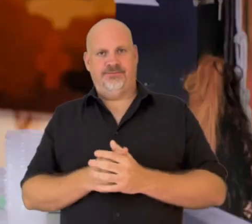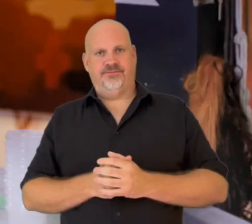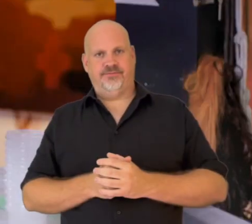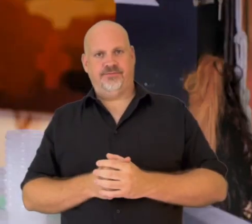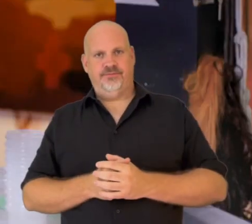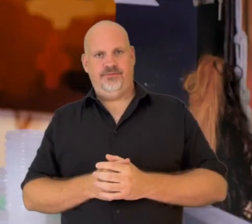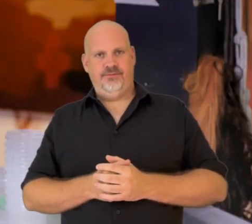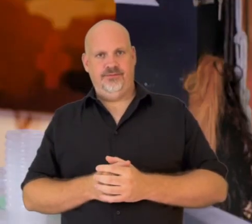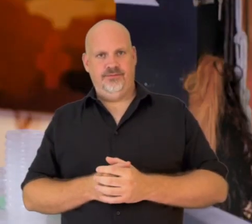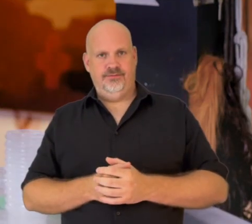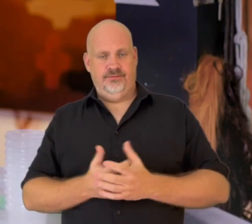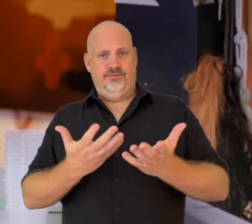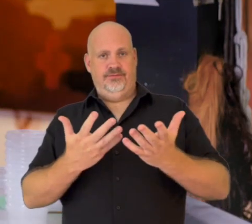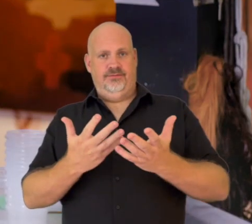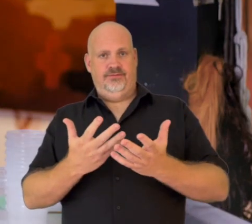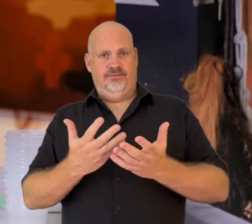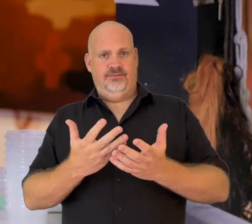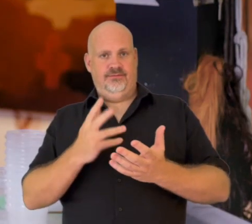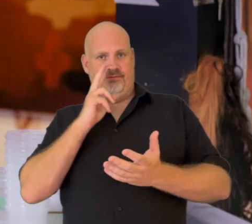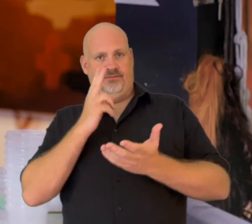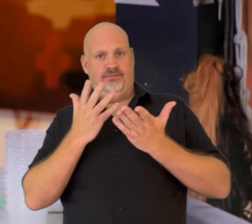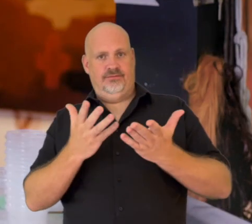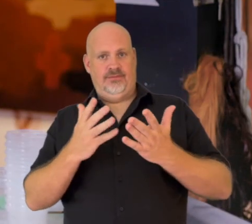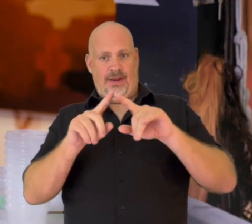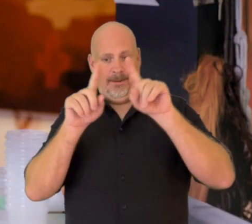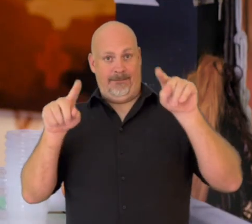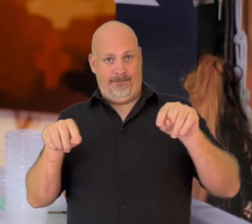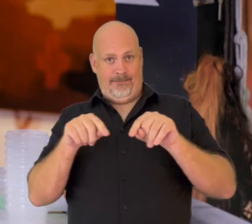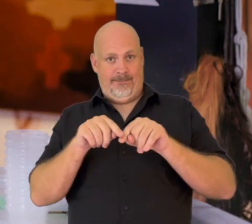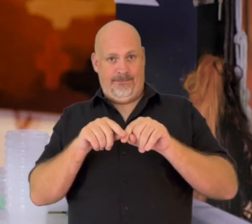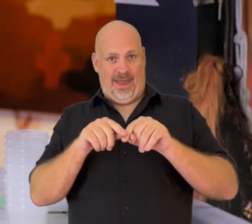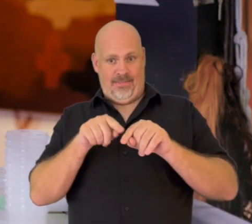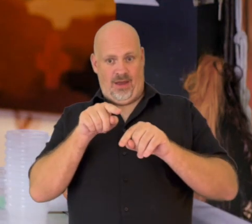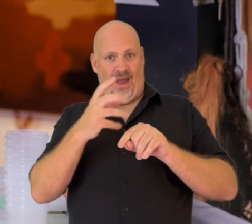so that you end up with a piece of paper with a window in it.